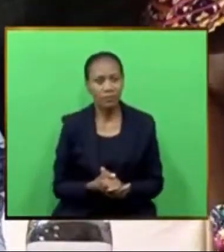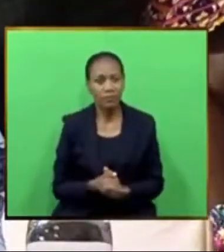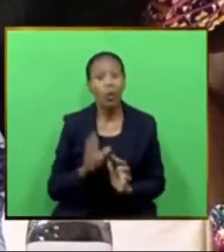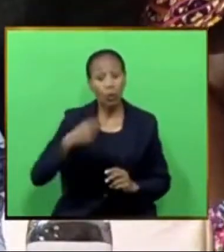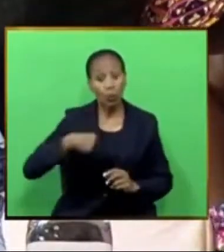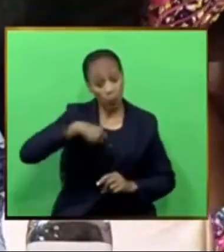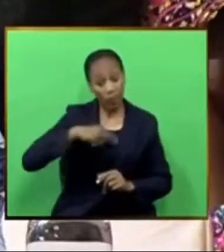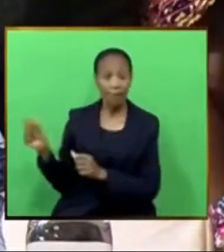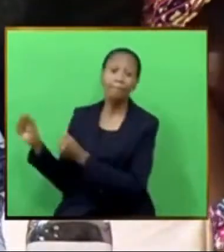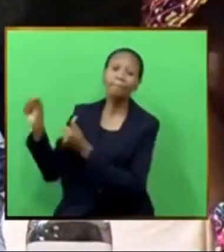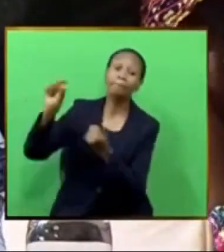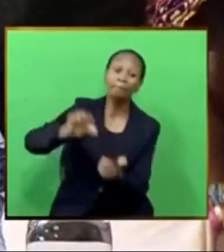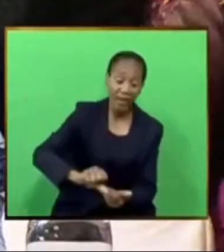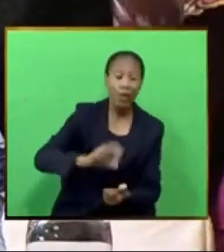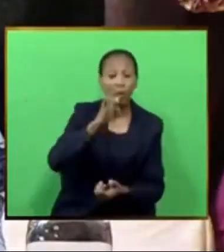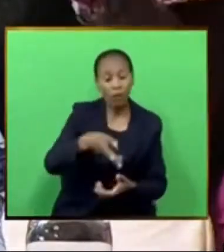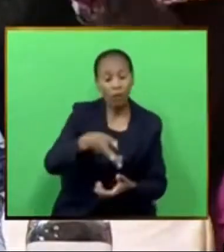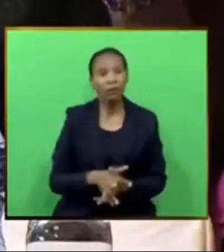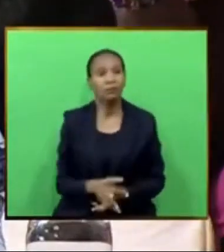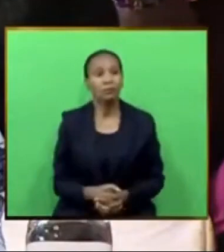Siyabuya.